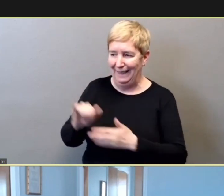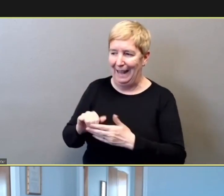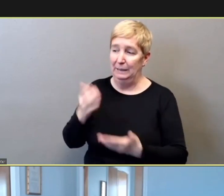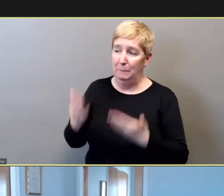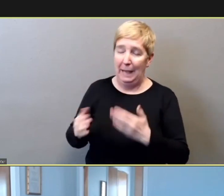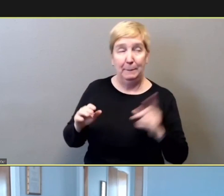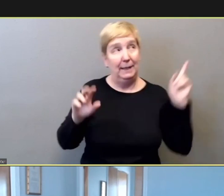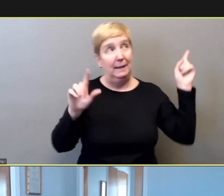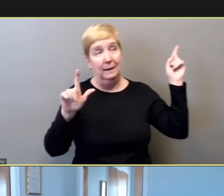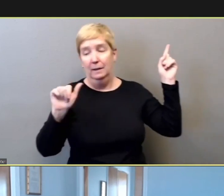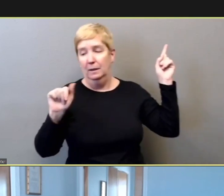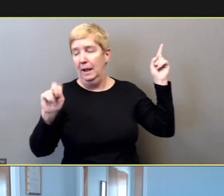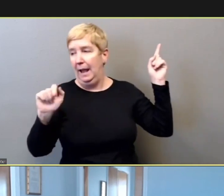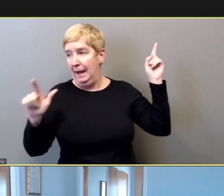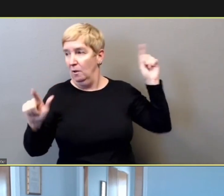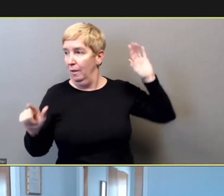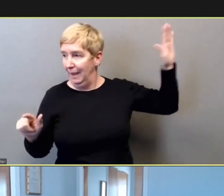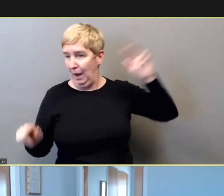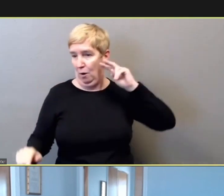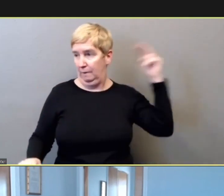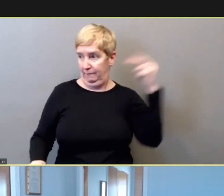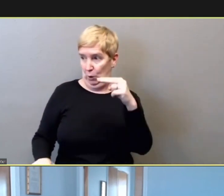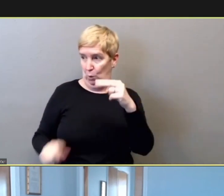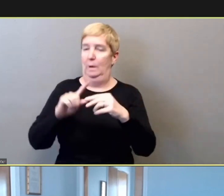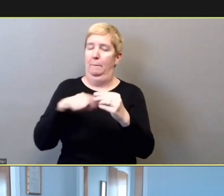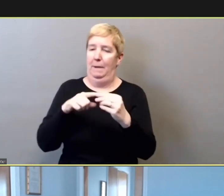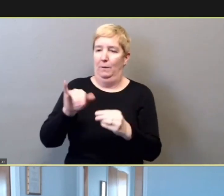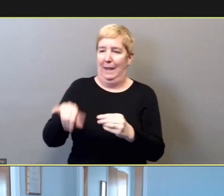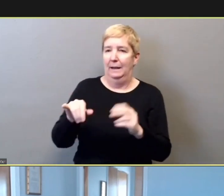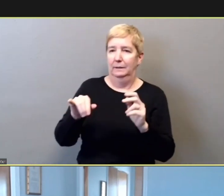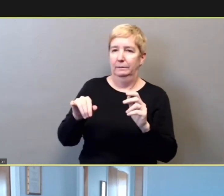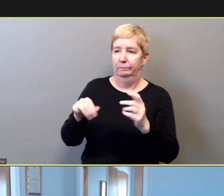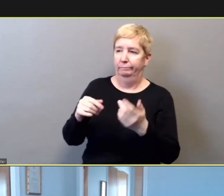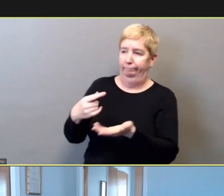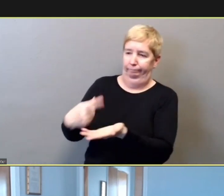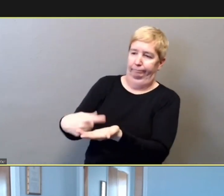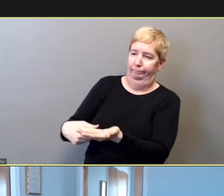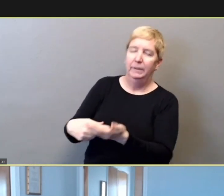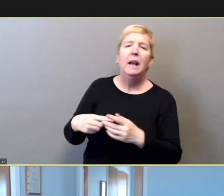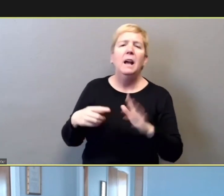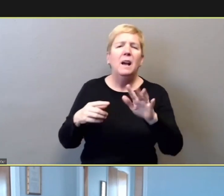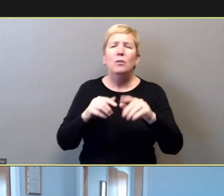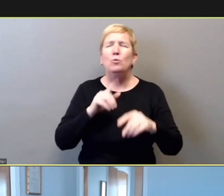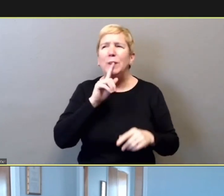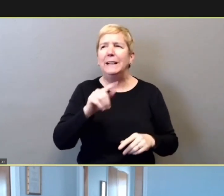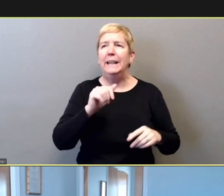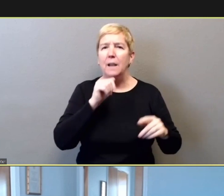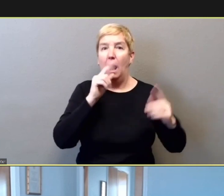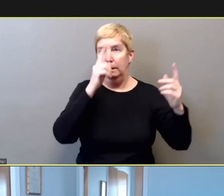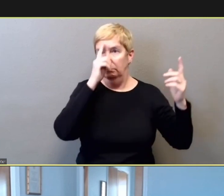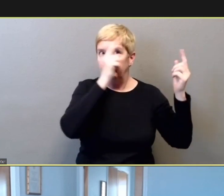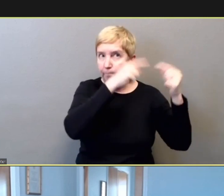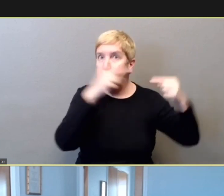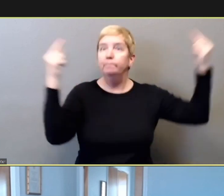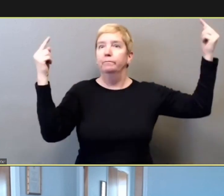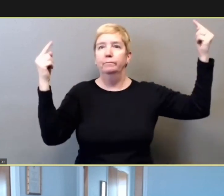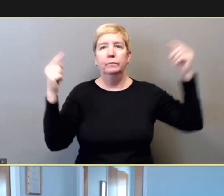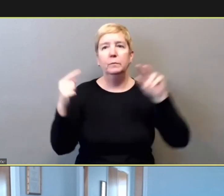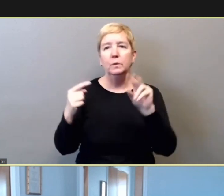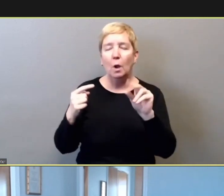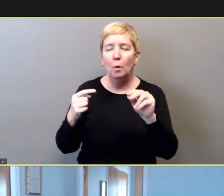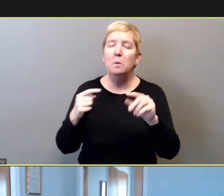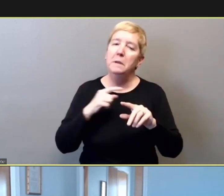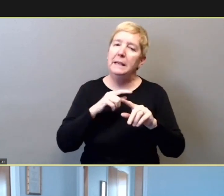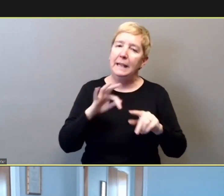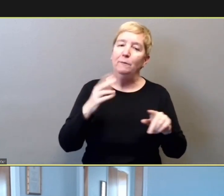that issue. I think that interestingly enough, though, they aren't necessarily different. And if you look at the overlays of the